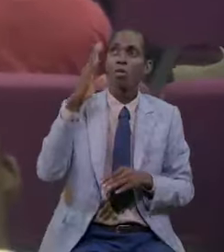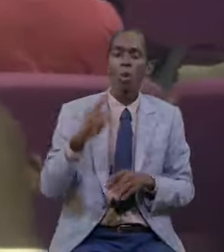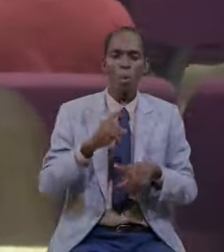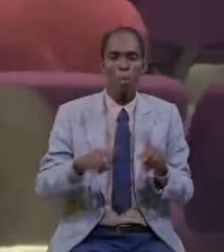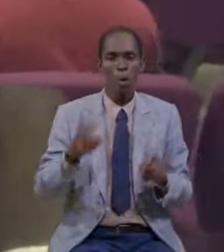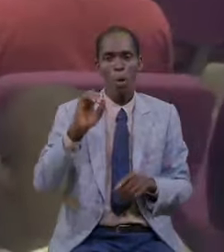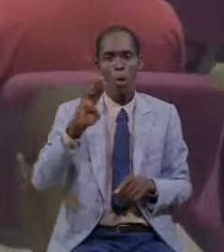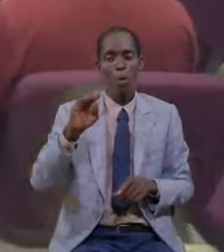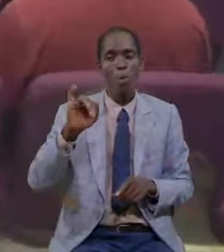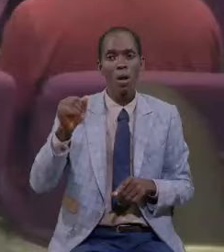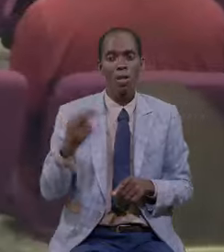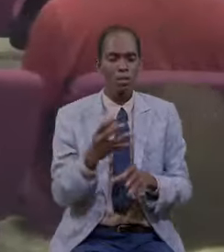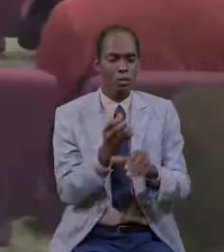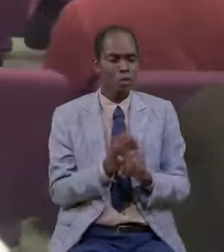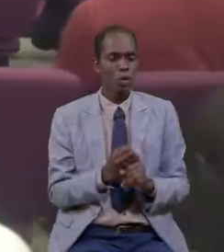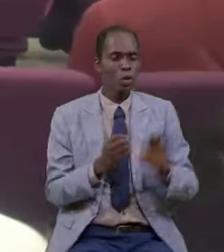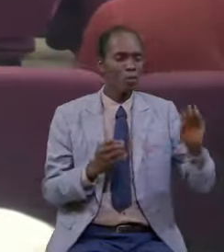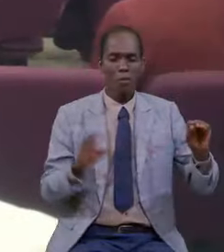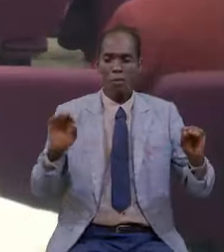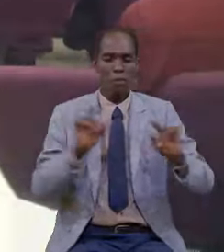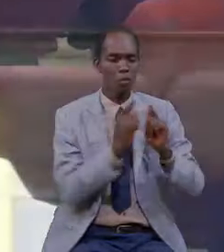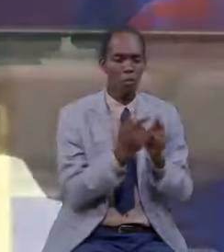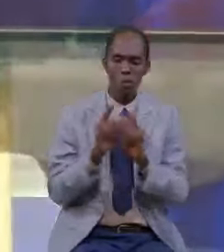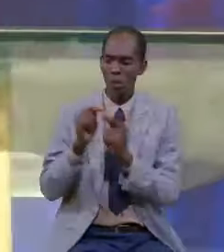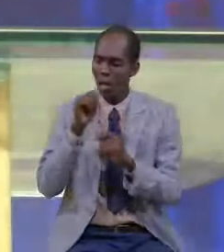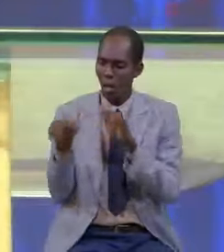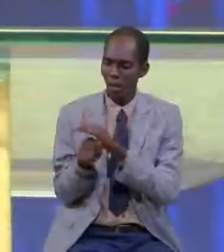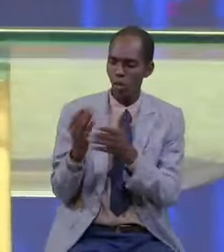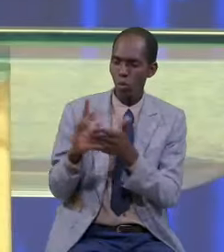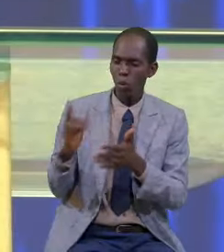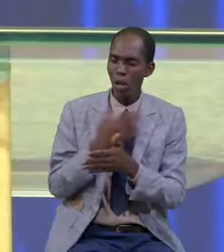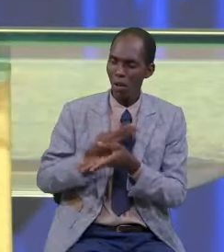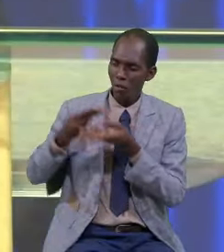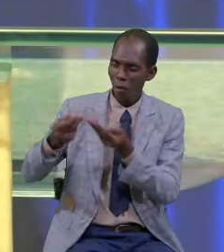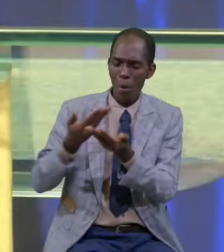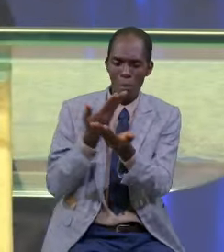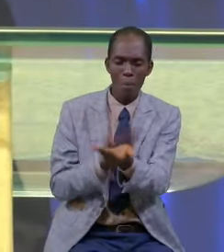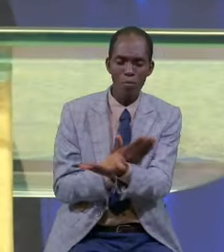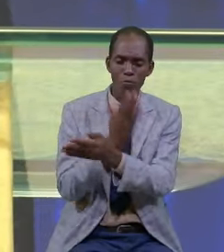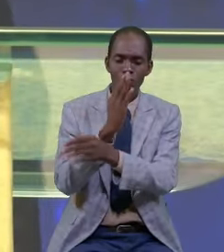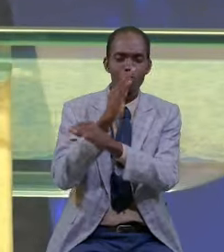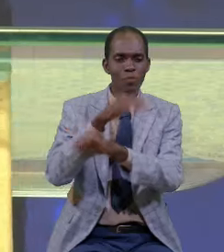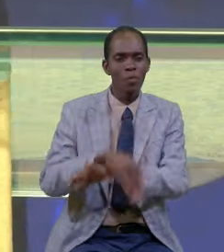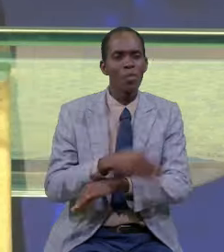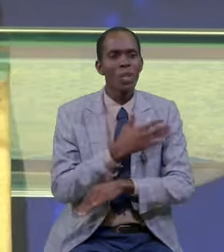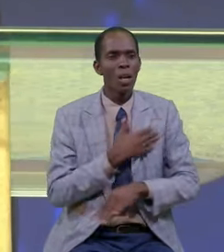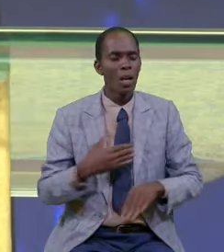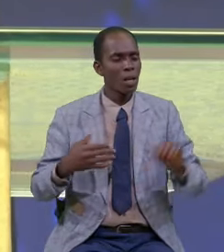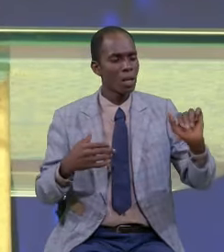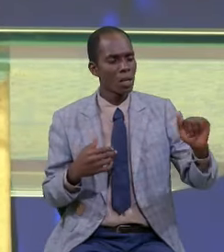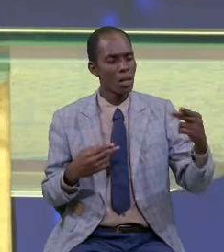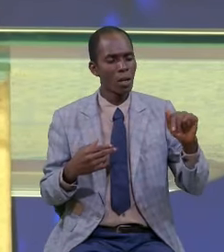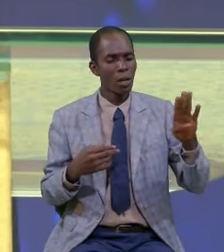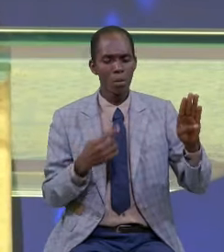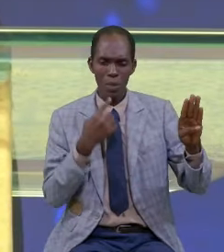them morning and evening. Look at verse 6. And Ahab said to Obadiah, go into